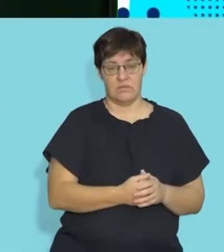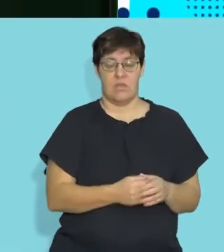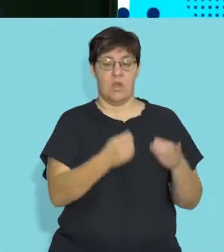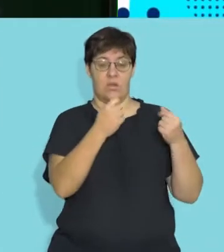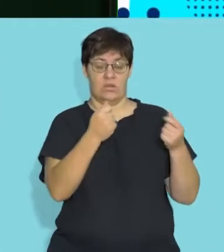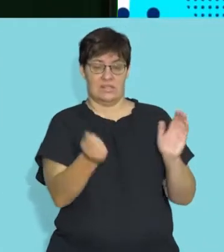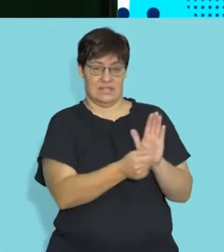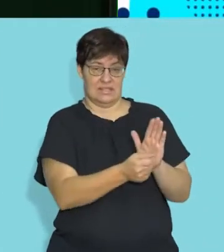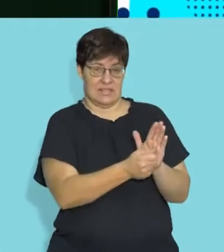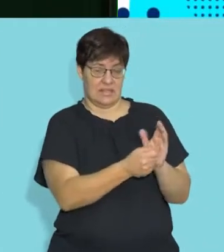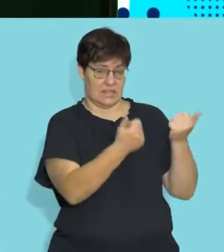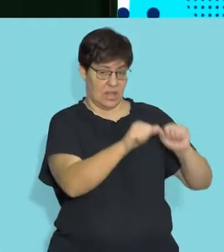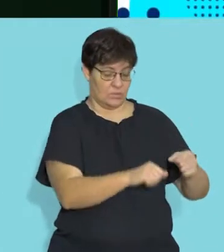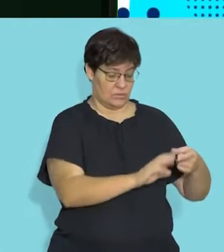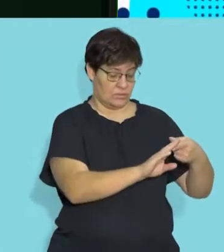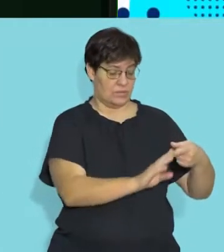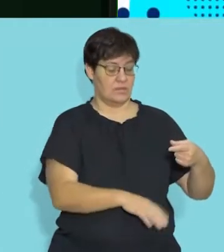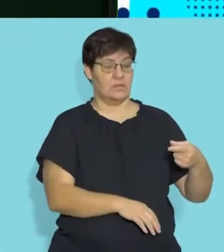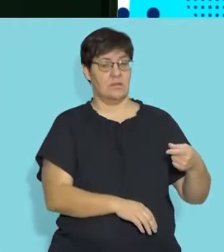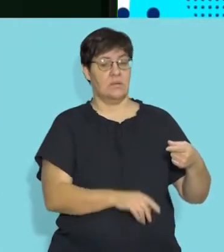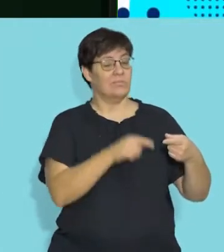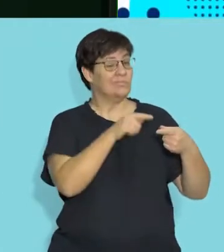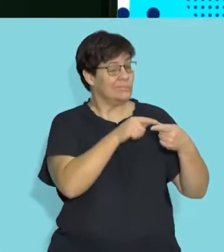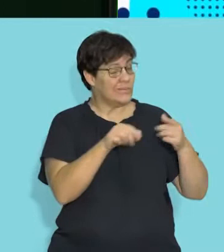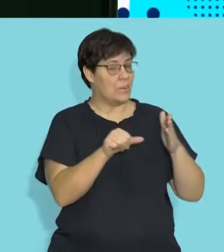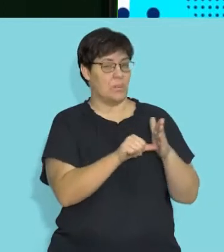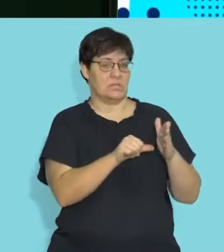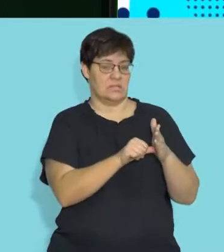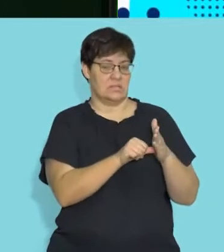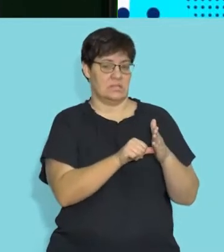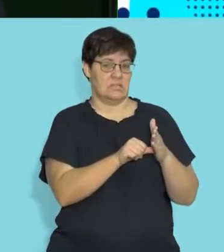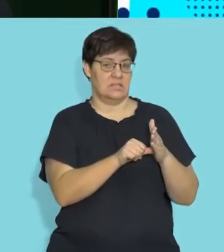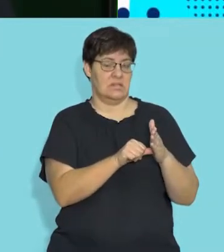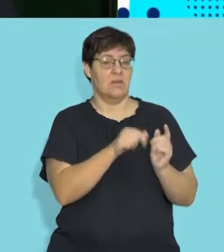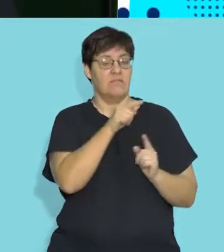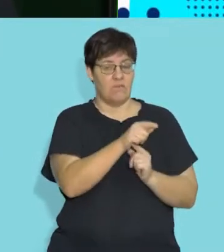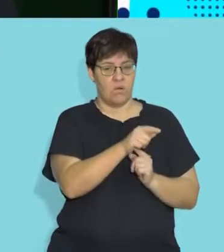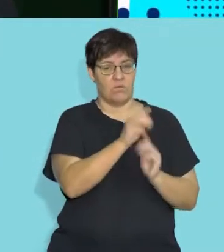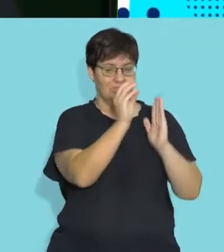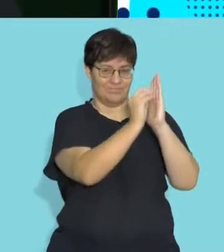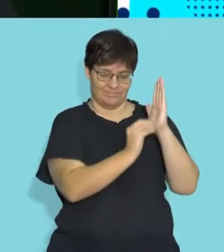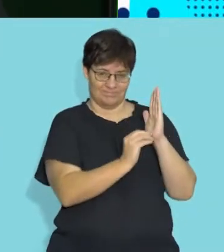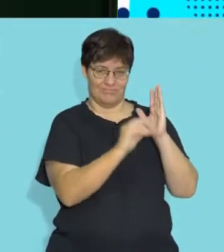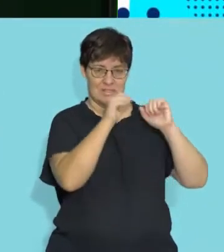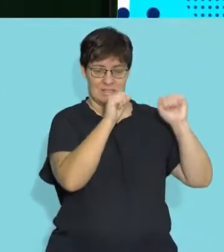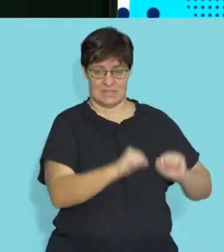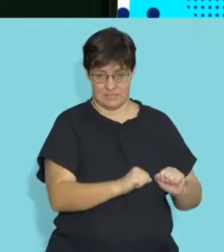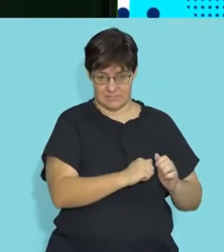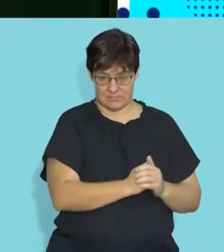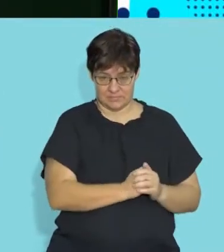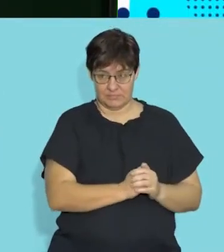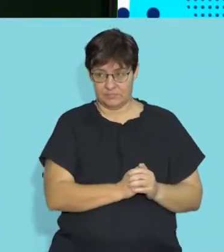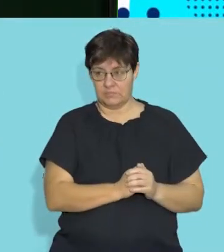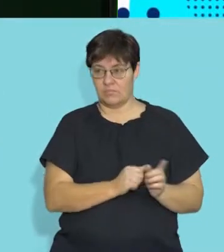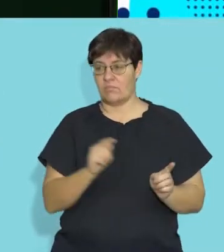account. Keep that in mind as an important feature of the perpetual inventory system. Right, when you're looking